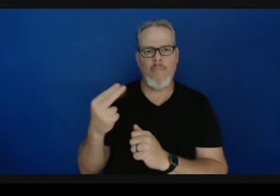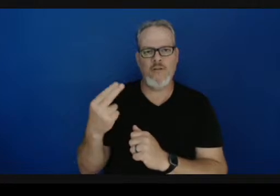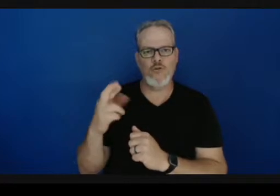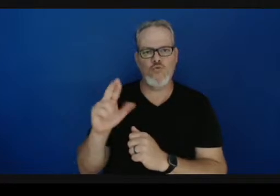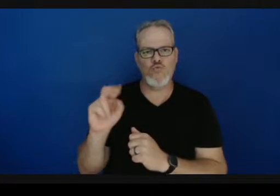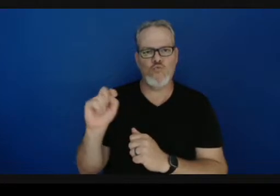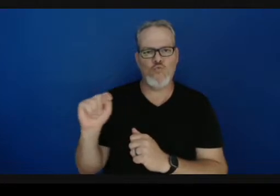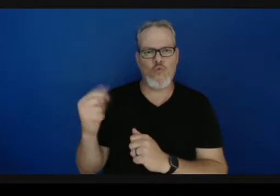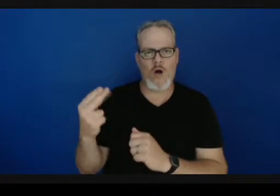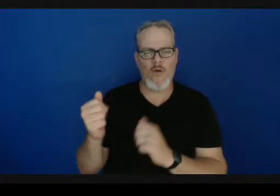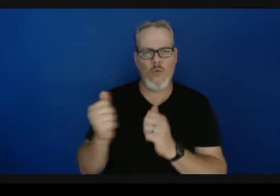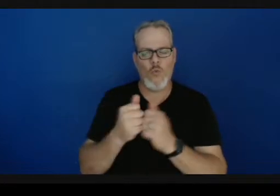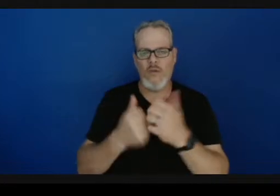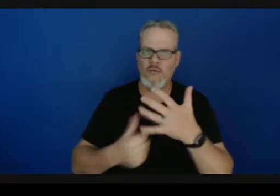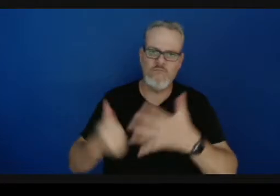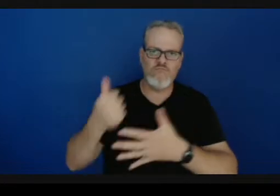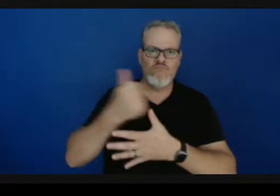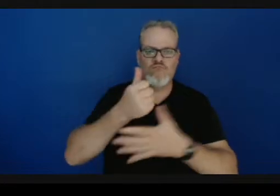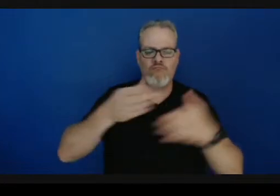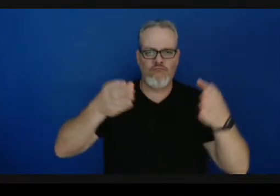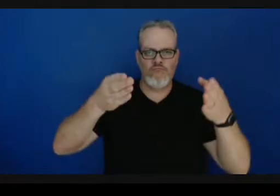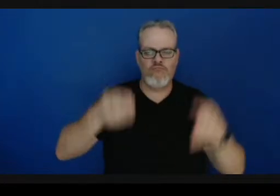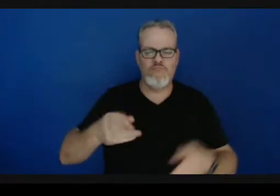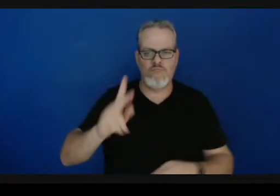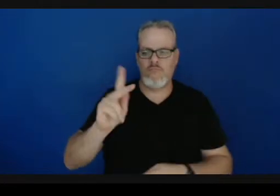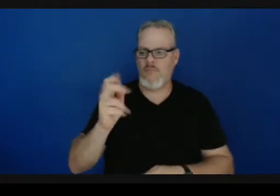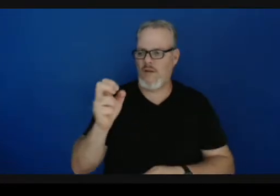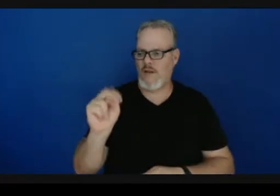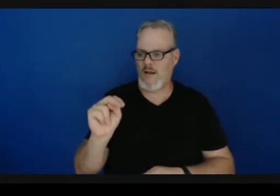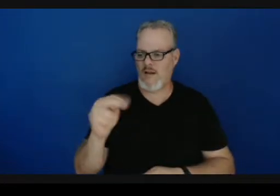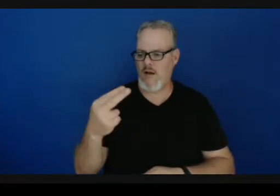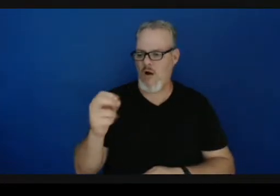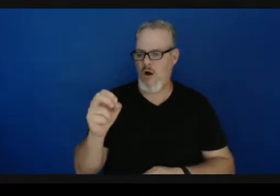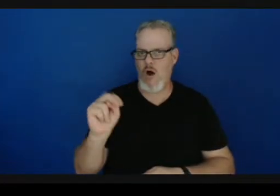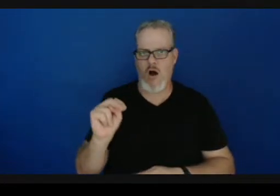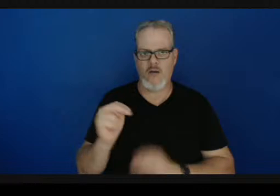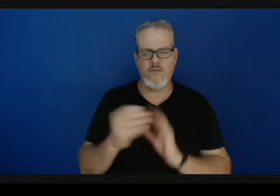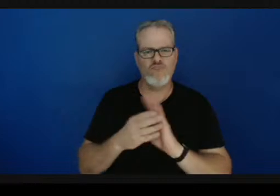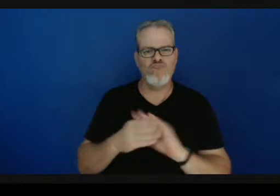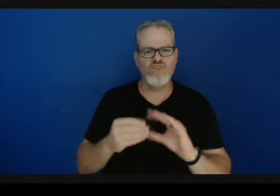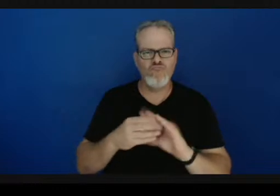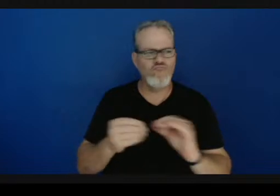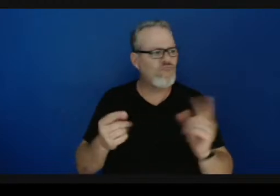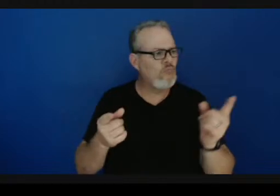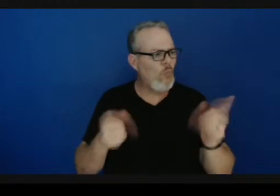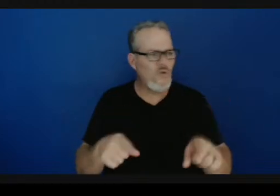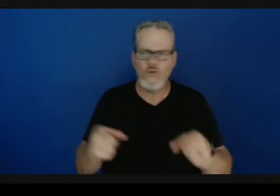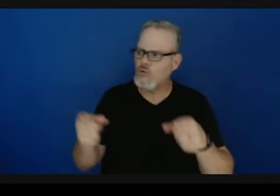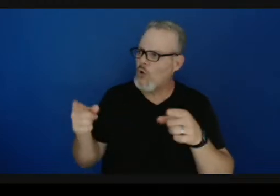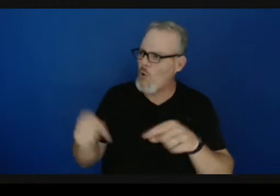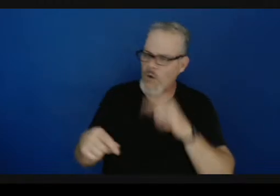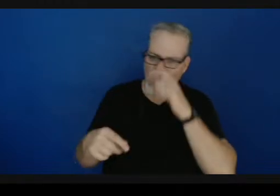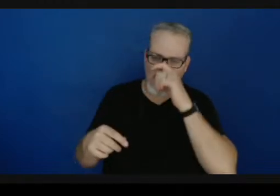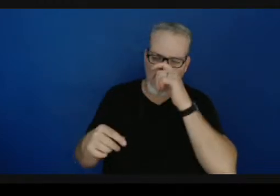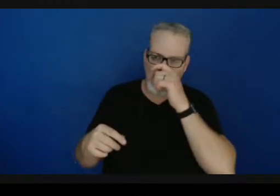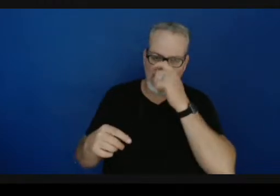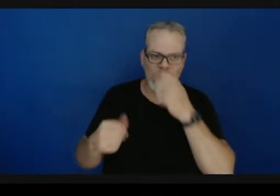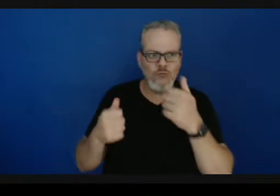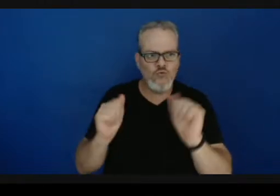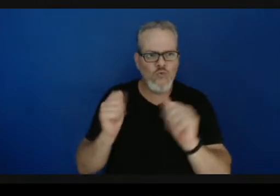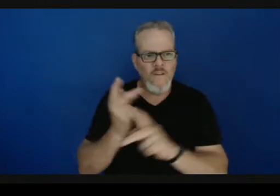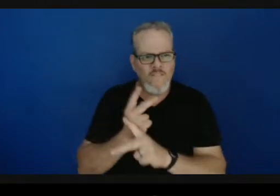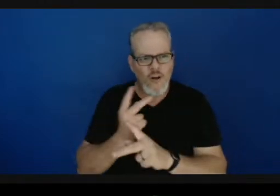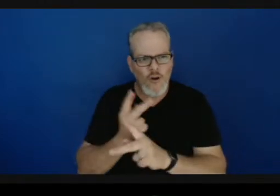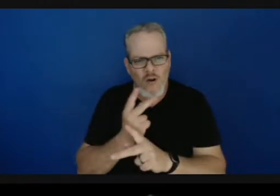Hawaiian Volcano Observatory, Ken Hahn, and talk about what's going on and trying to figure out, if